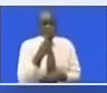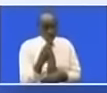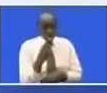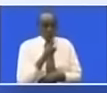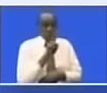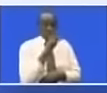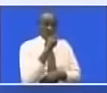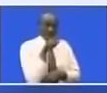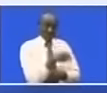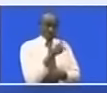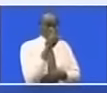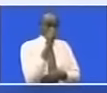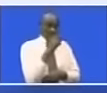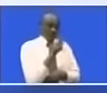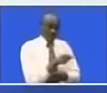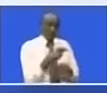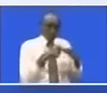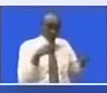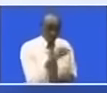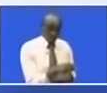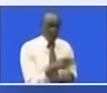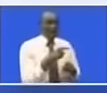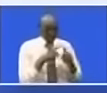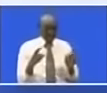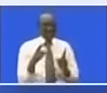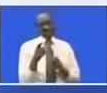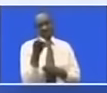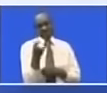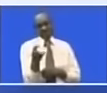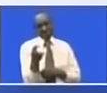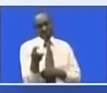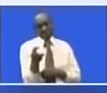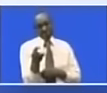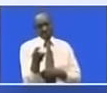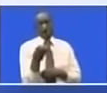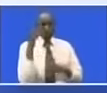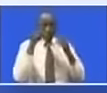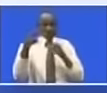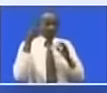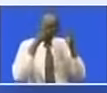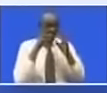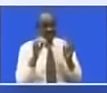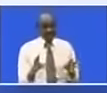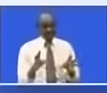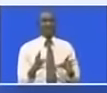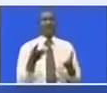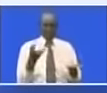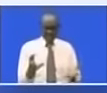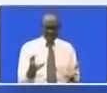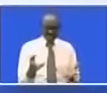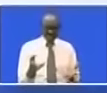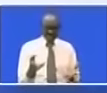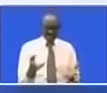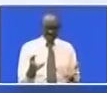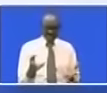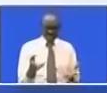Ukawa candidate, but not significantly much to cause worry for the other candidate. There was more support